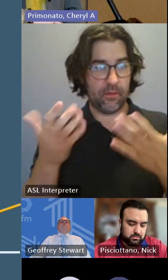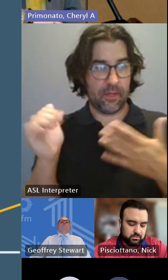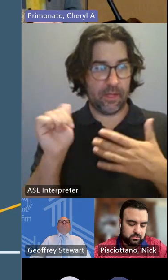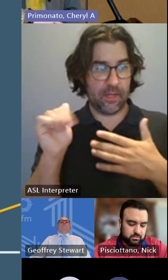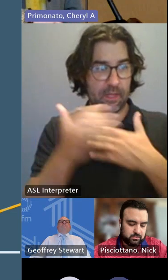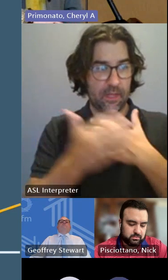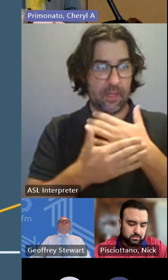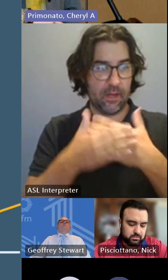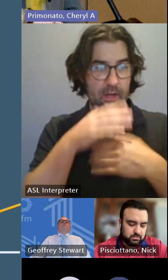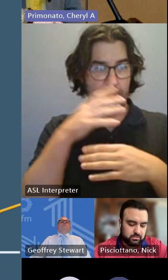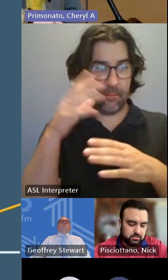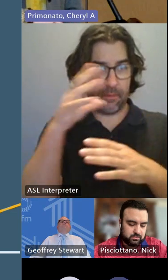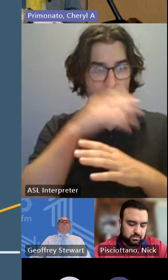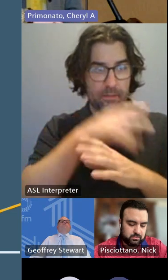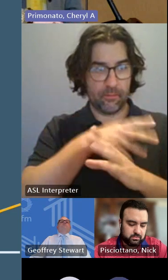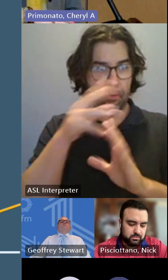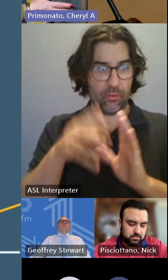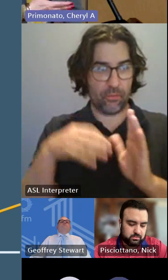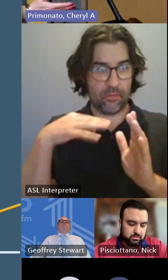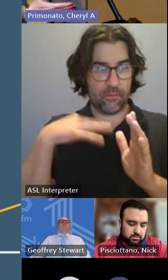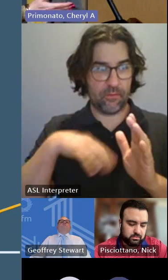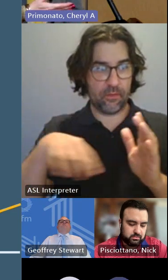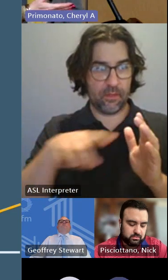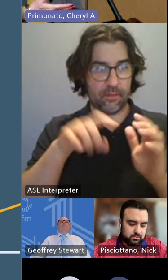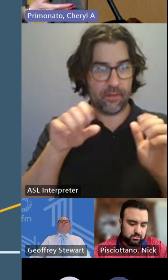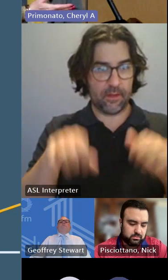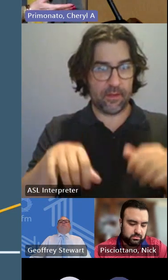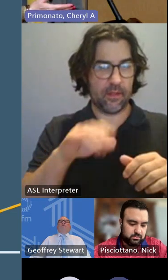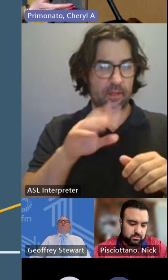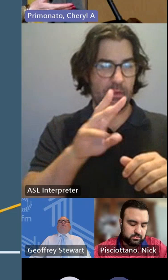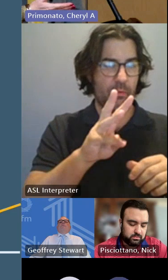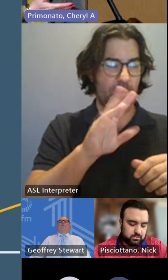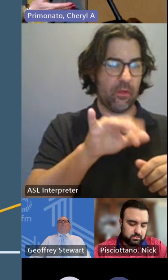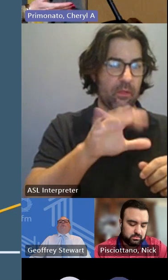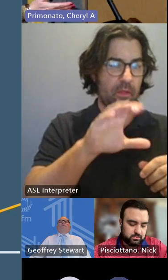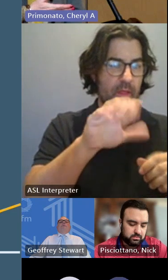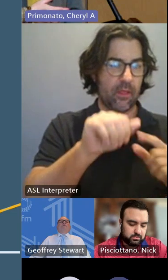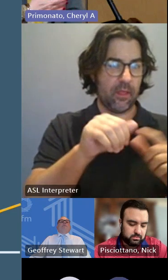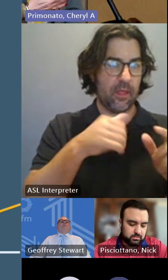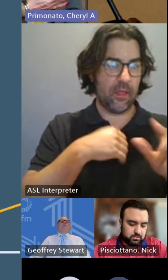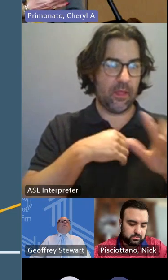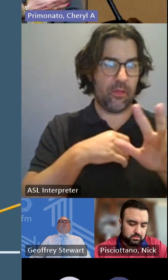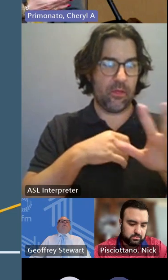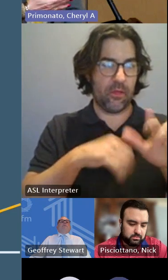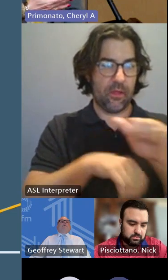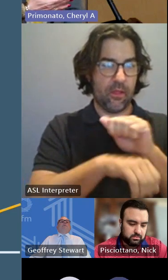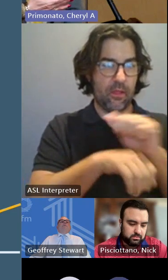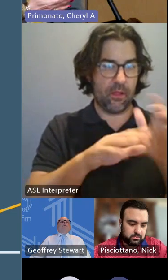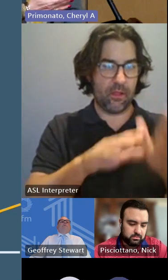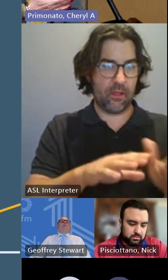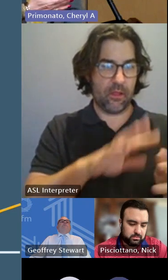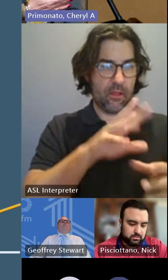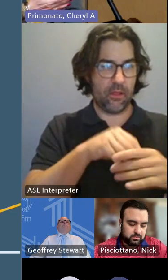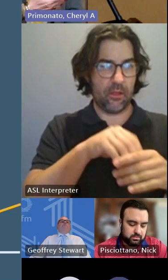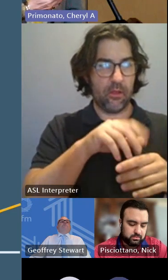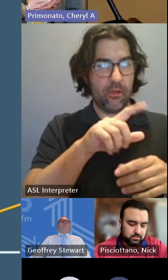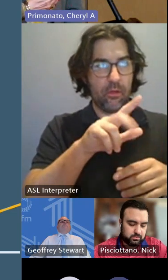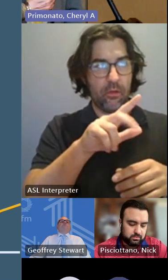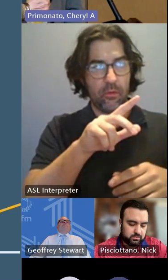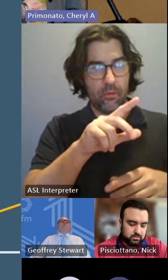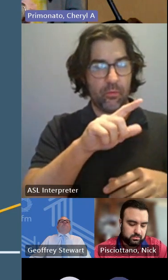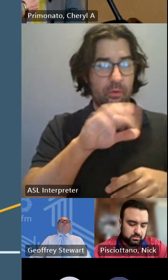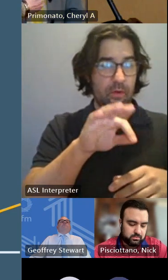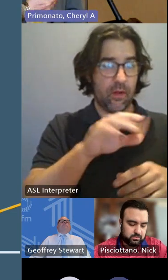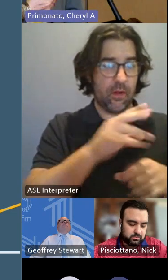a program that could be beneficial. For instance, the YWCA has 35 employees, maybe 28 or 29 of them take